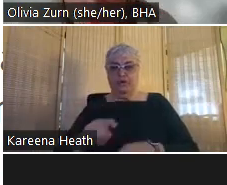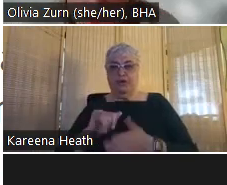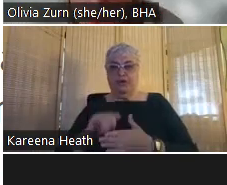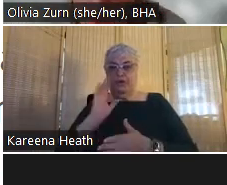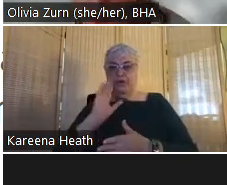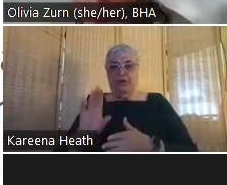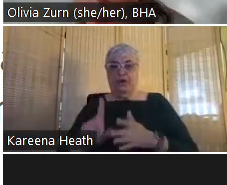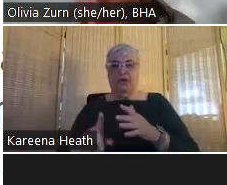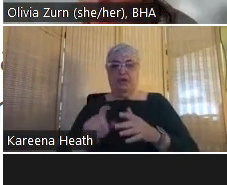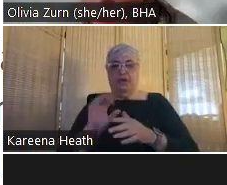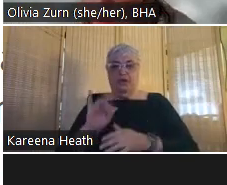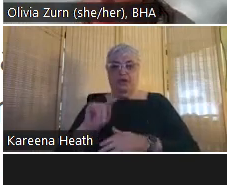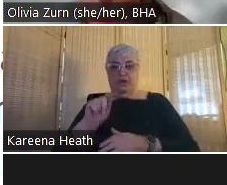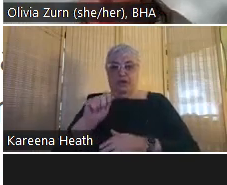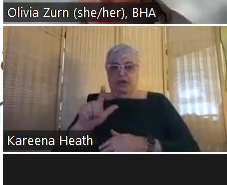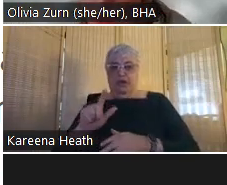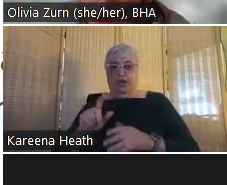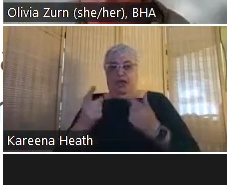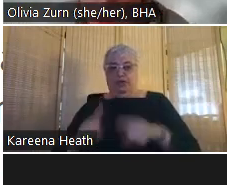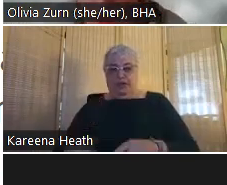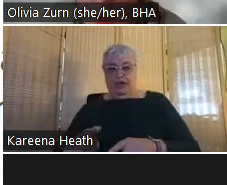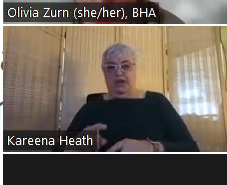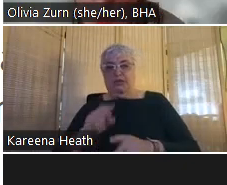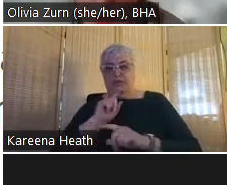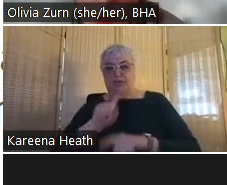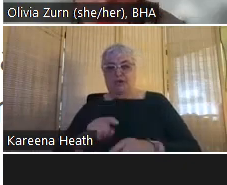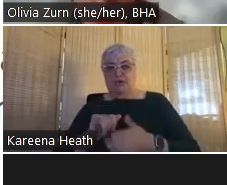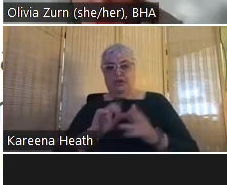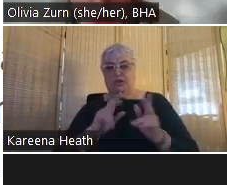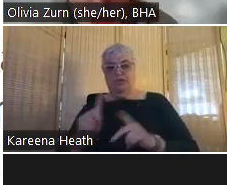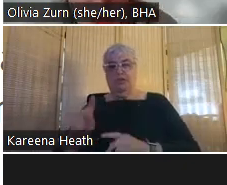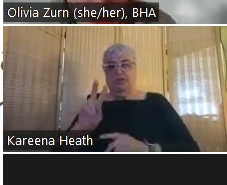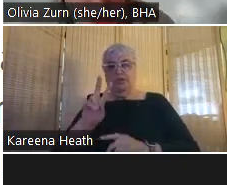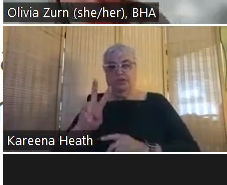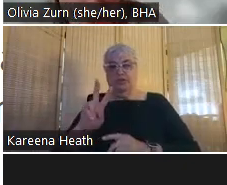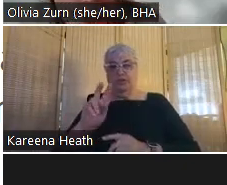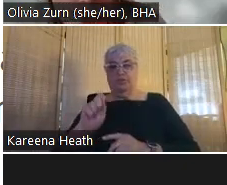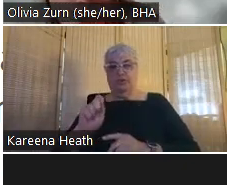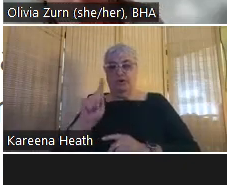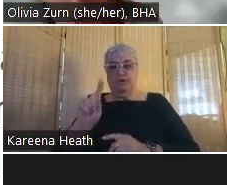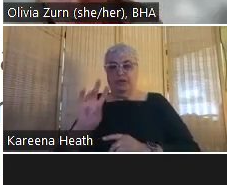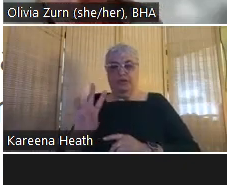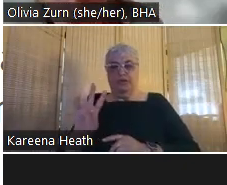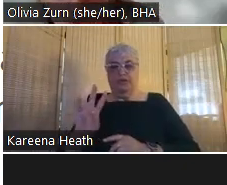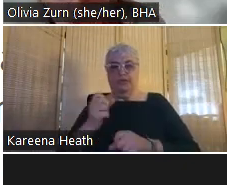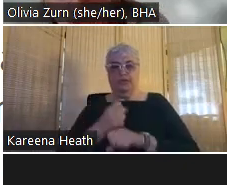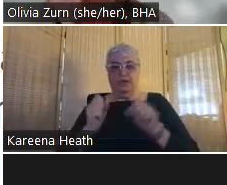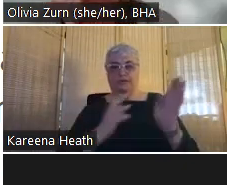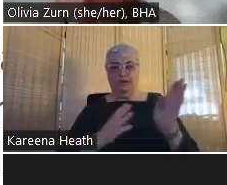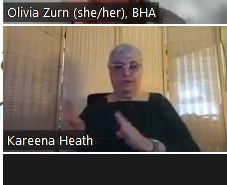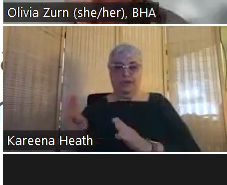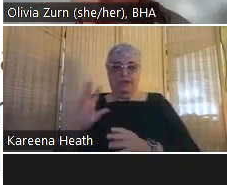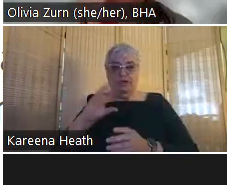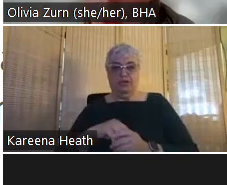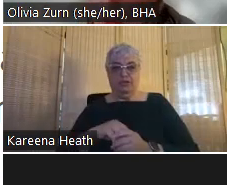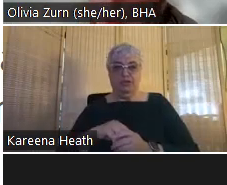the critical incident reporting procedures in accordance with Part 2.17. Safety plans, again,